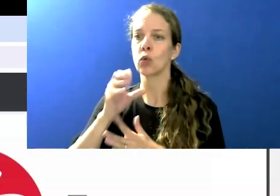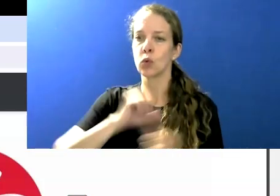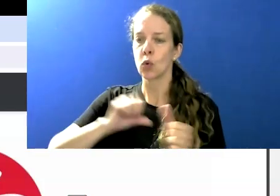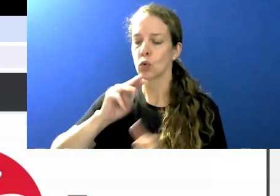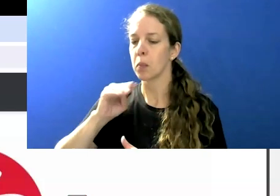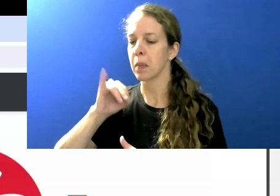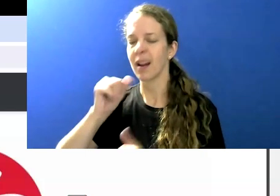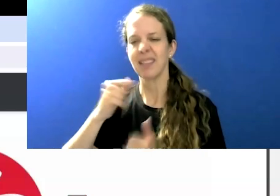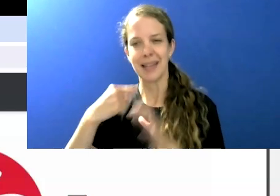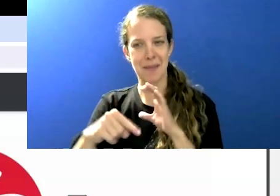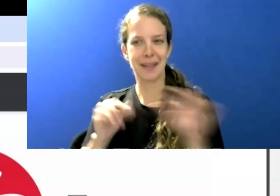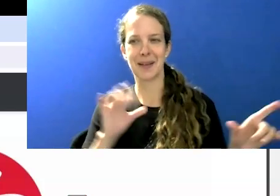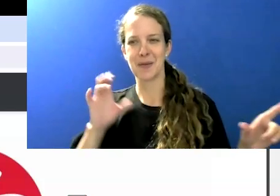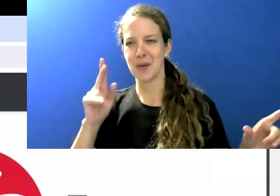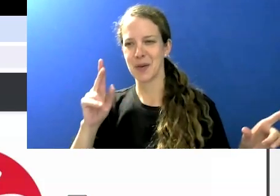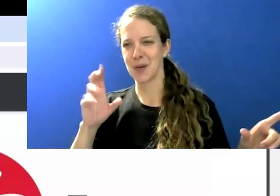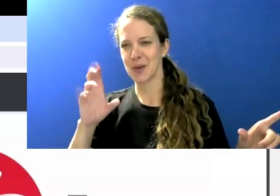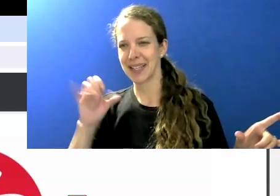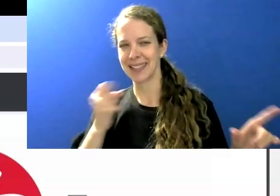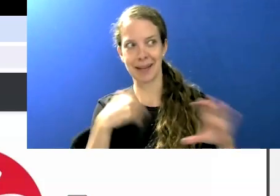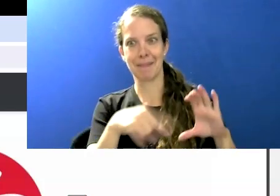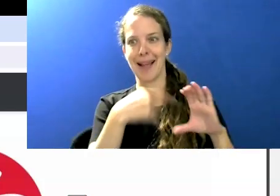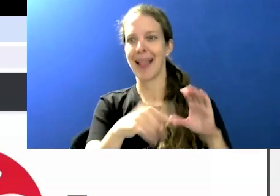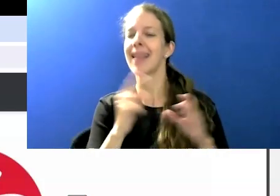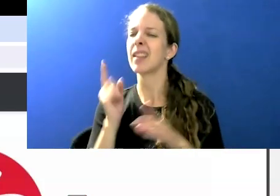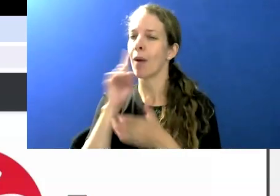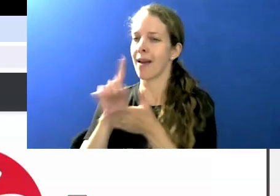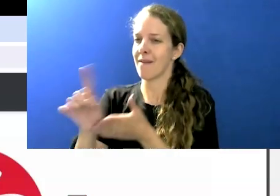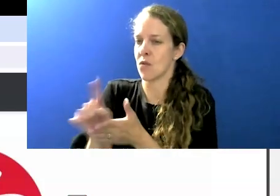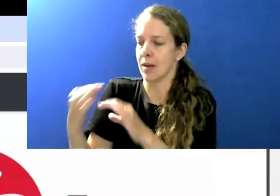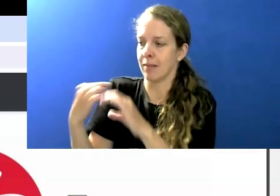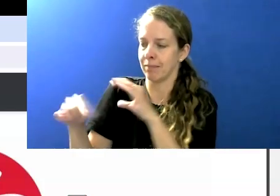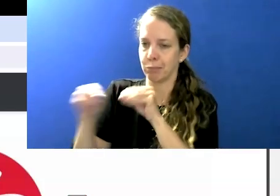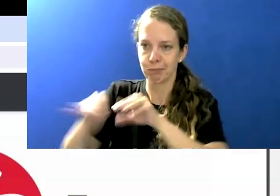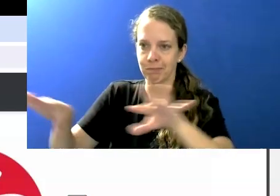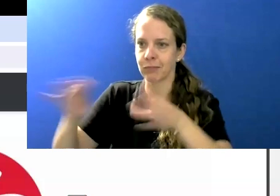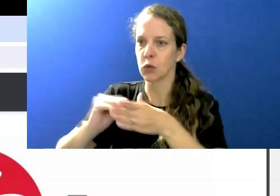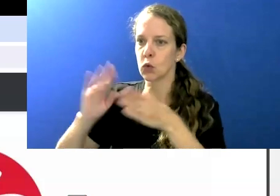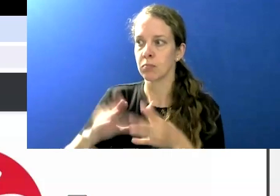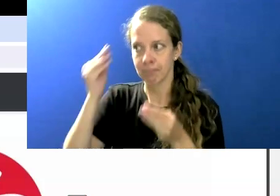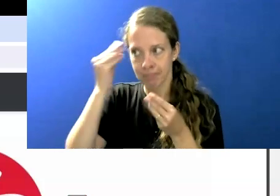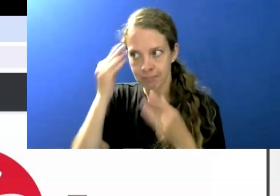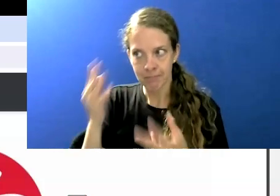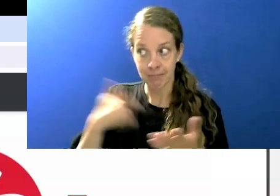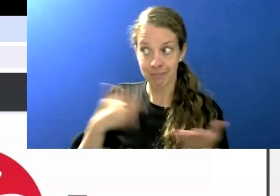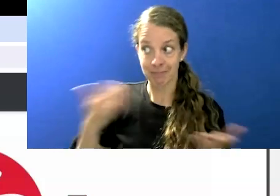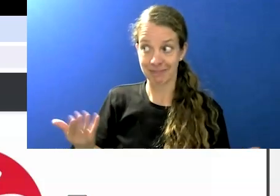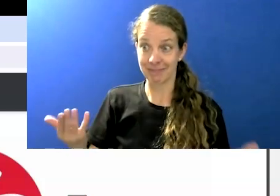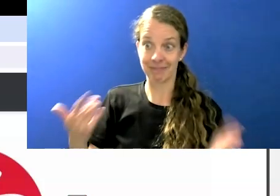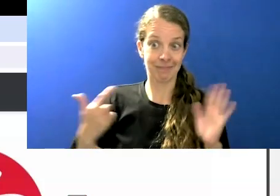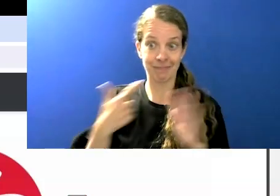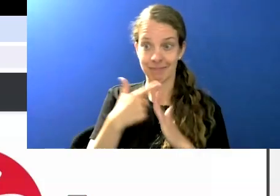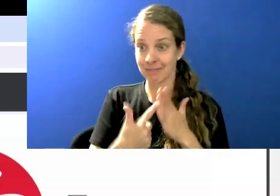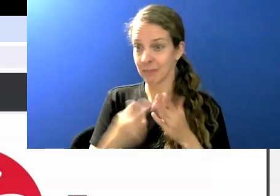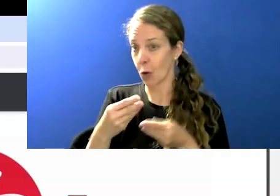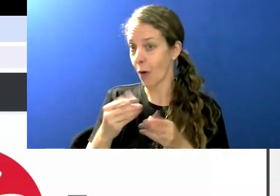email, same as Chris. We send an email on a weekly basis to our students just to let them know we are here. These are our office